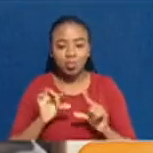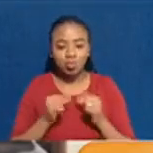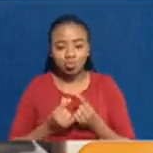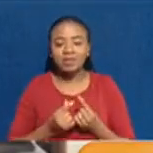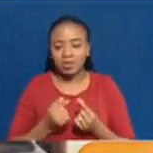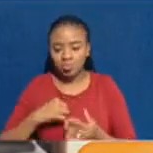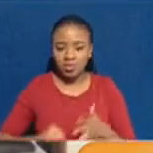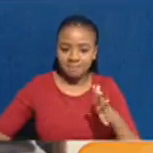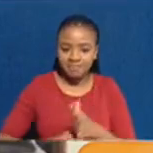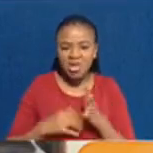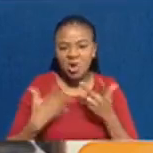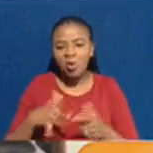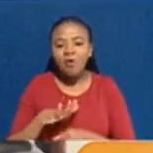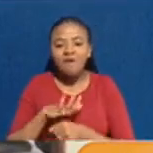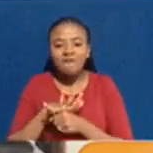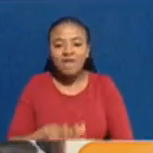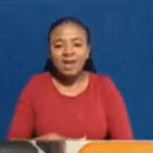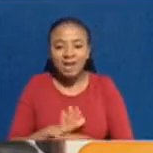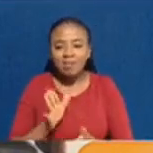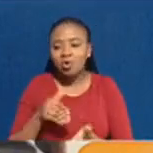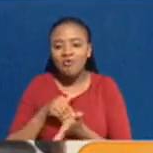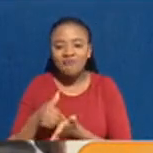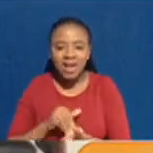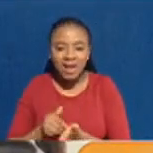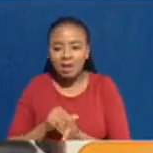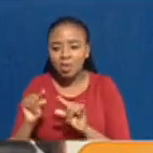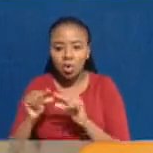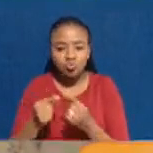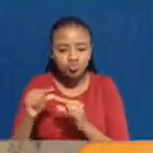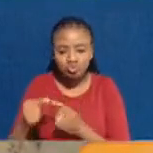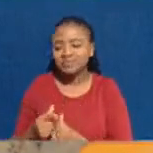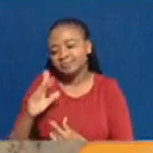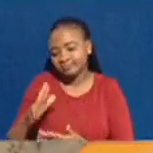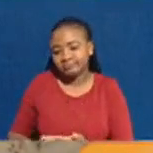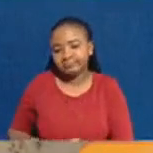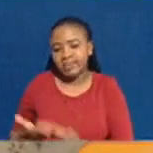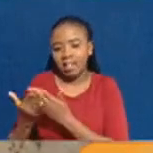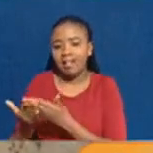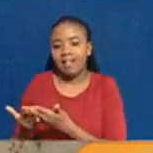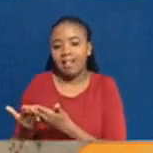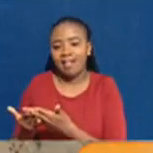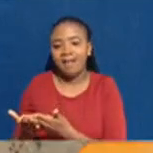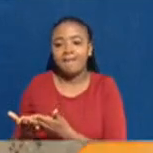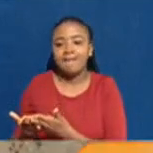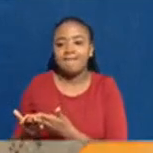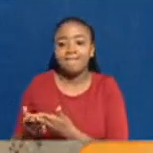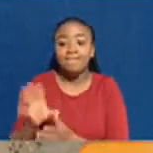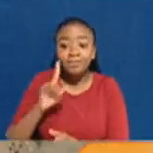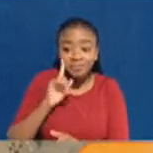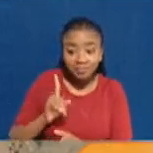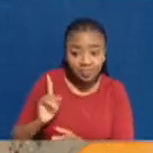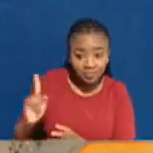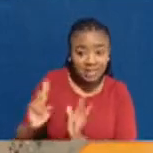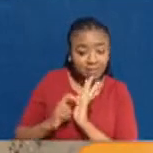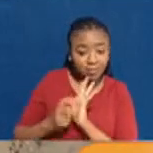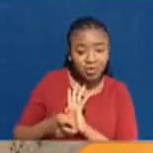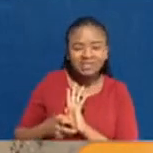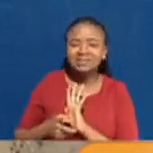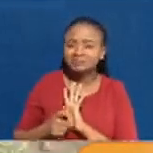Rain-fed agriculture is becoming undependable. And you find like water pans has been done